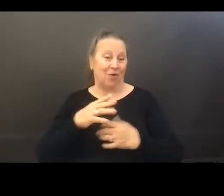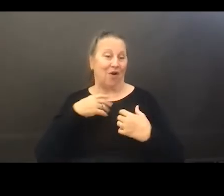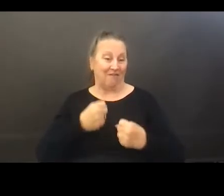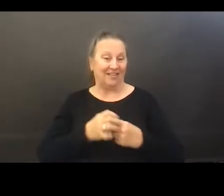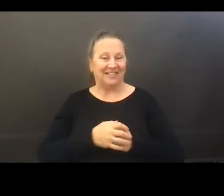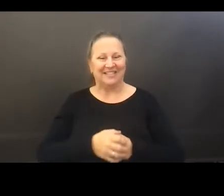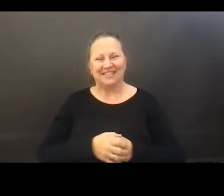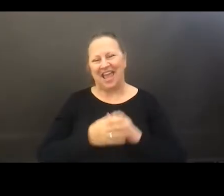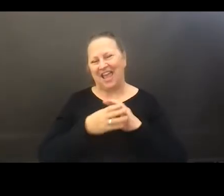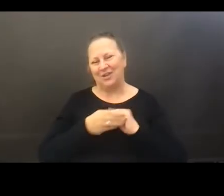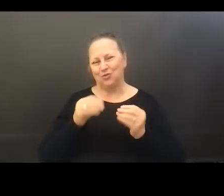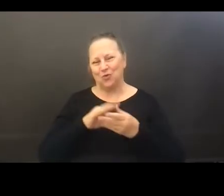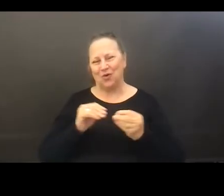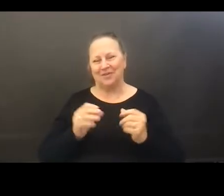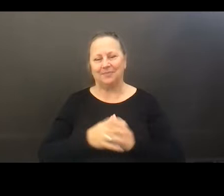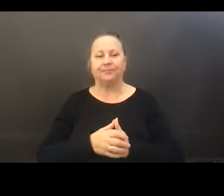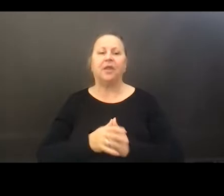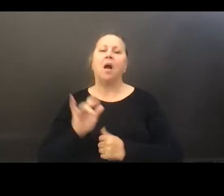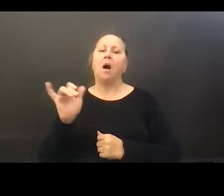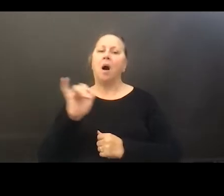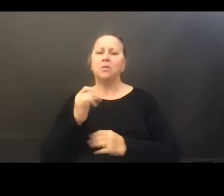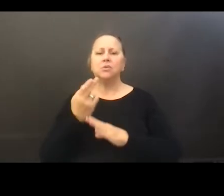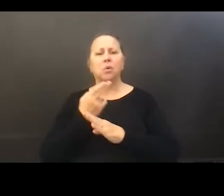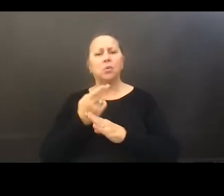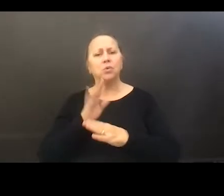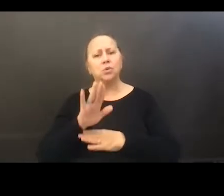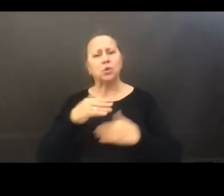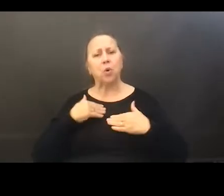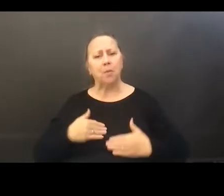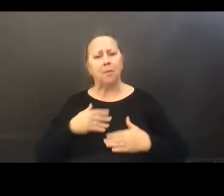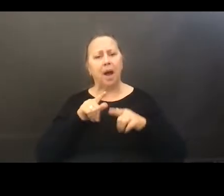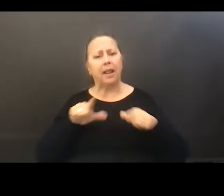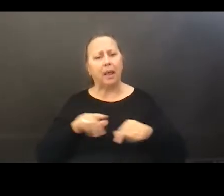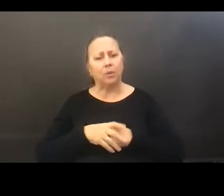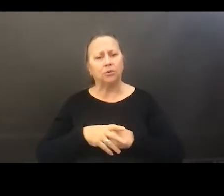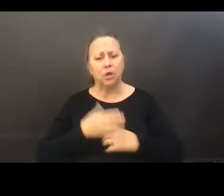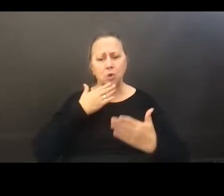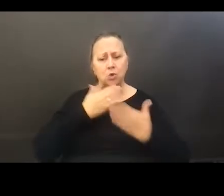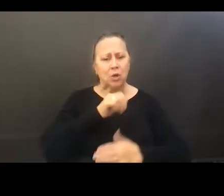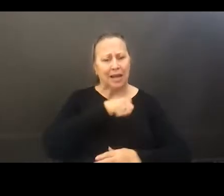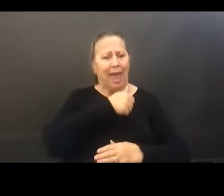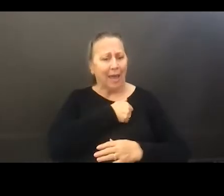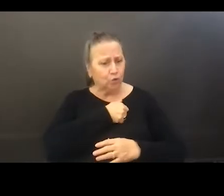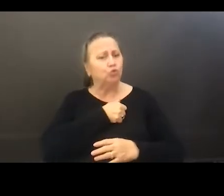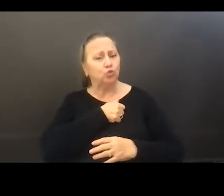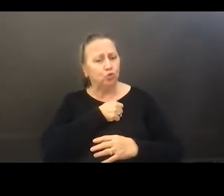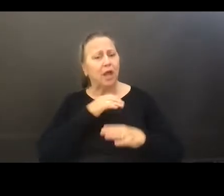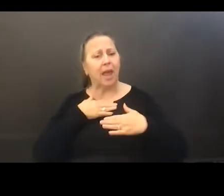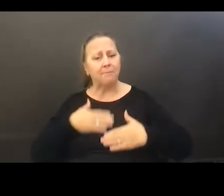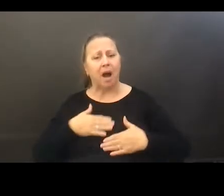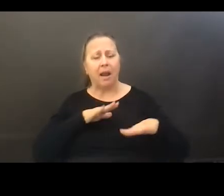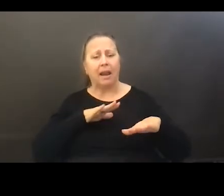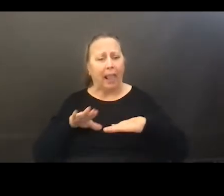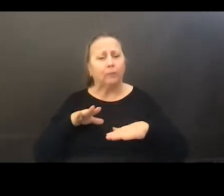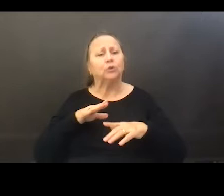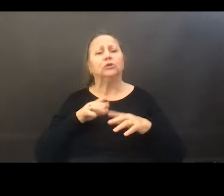It's also important to display confidence with your body language. You know, a good attitude and confidence are a key in the interview. And the